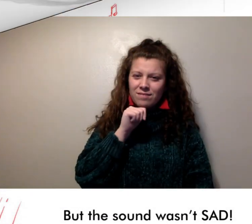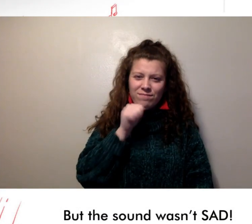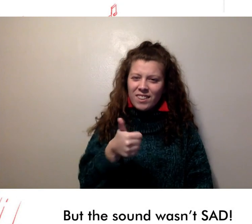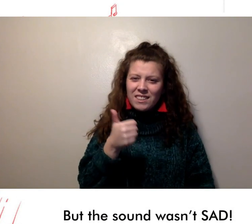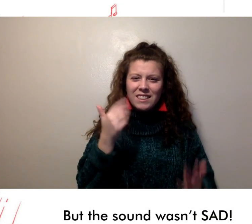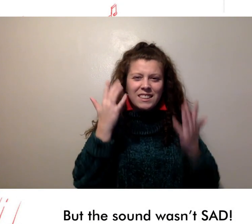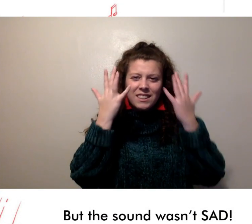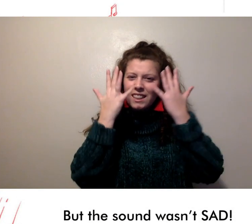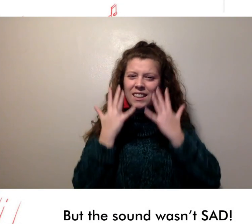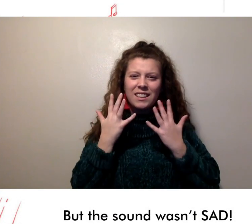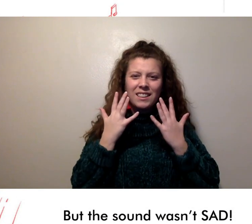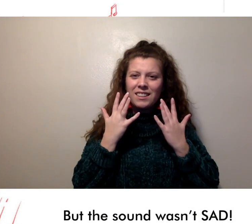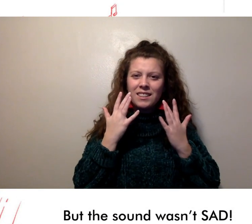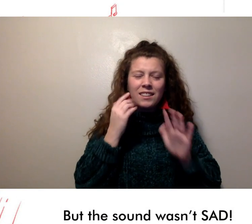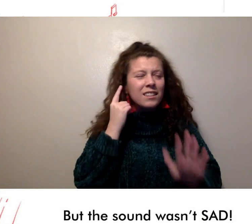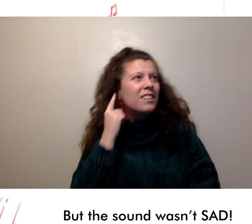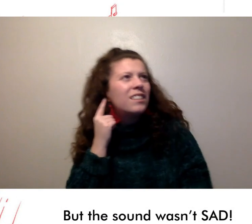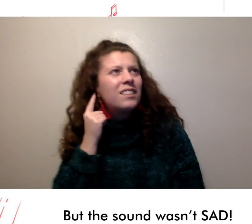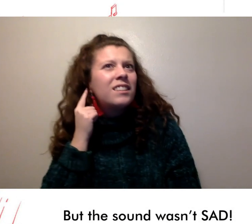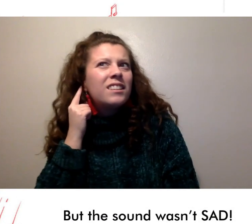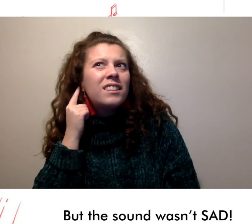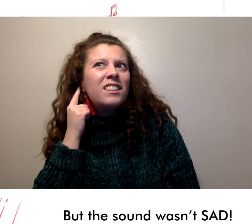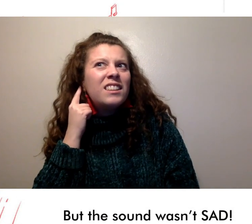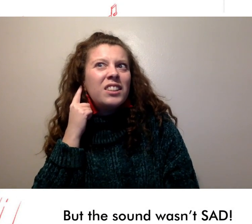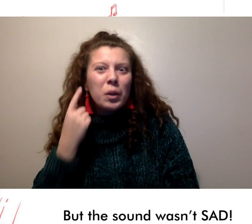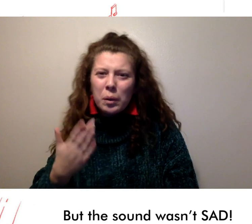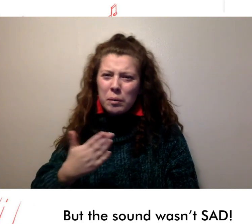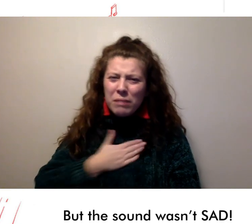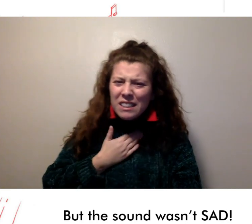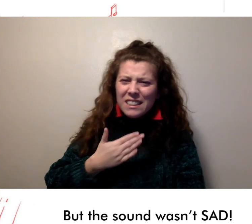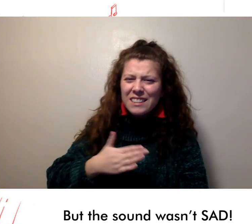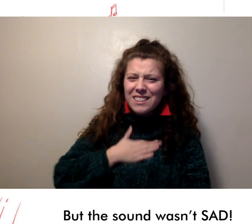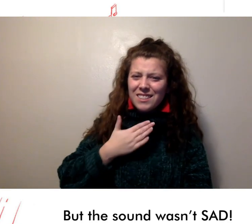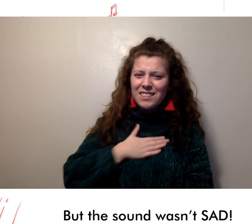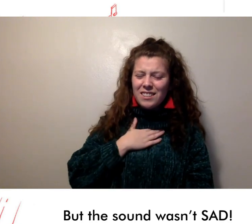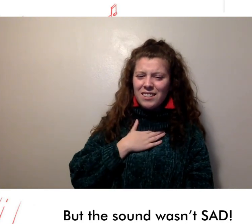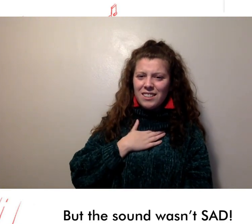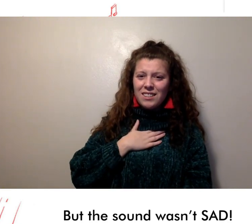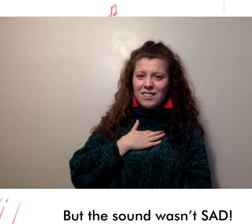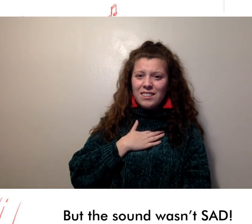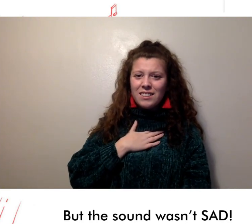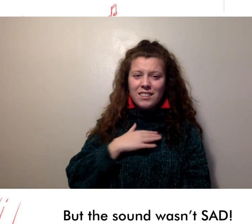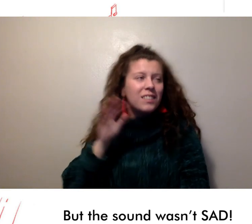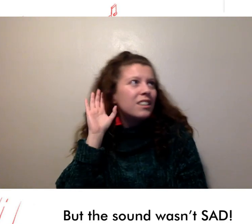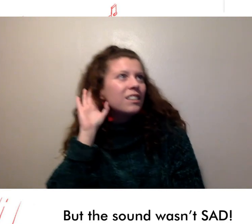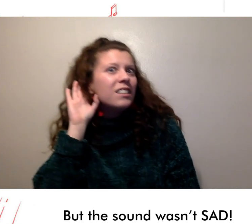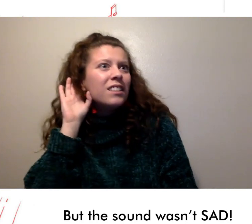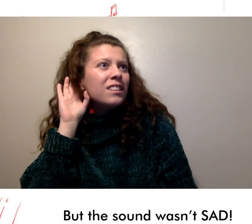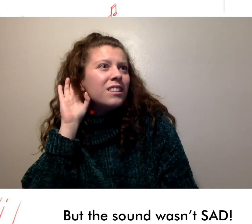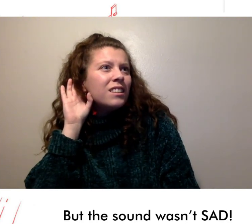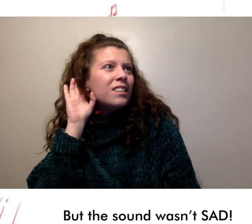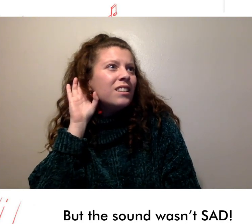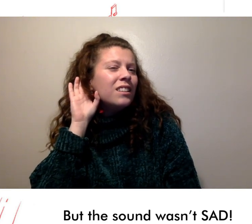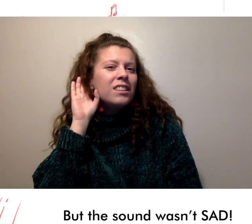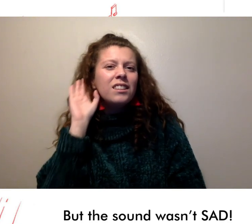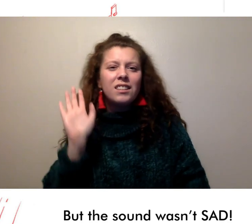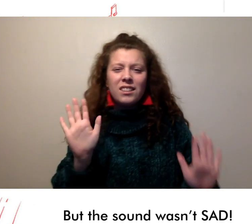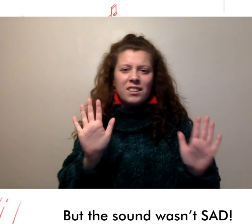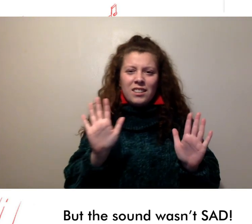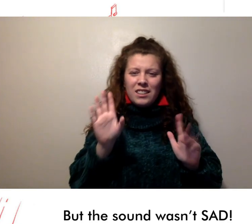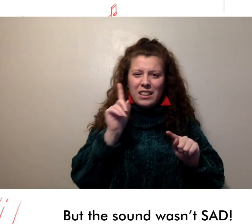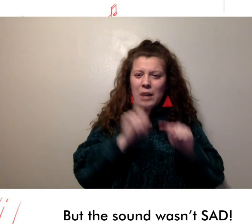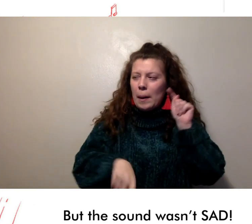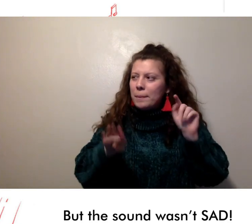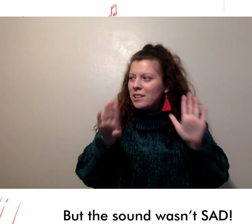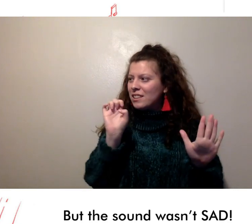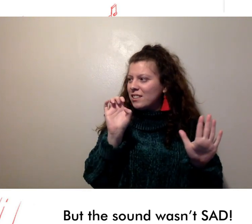the sound wasn't sad. Why, this sounded merry. It couldn't be so, but it was merry,